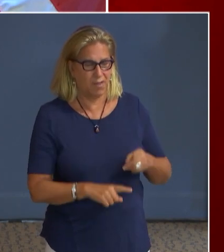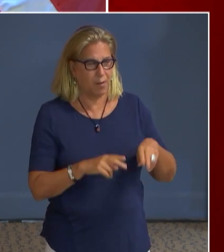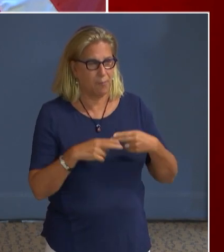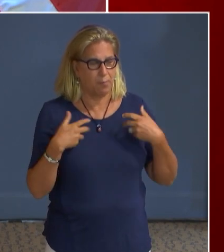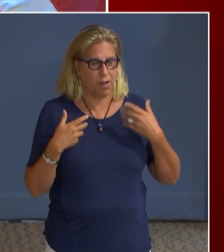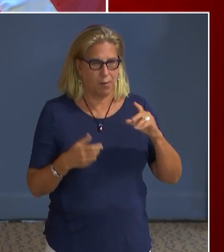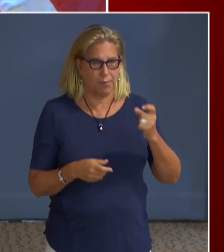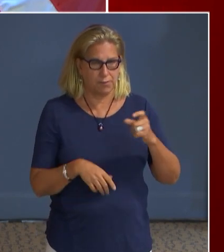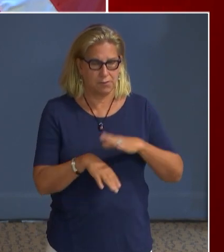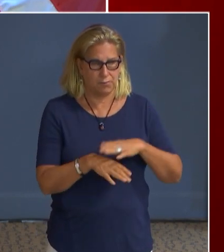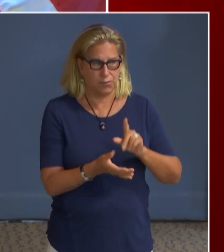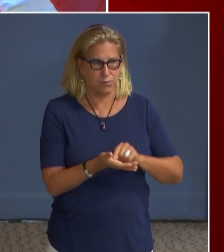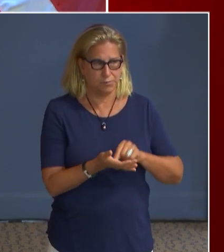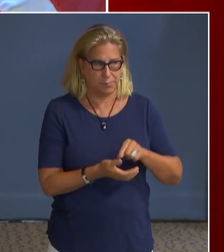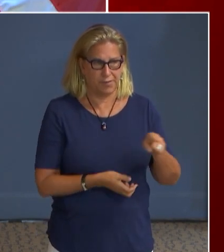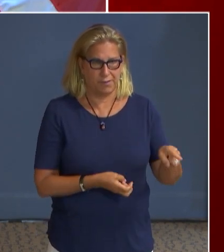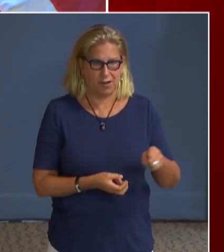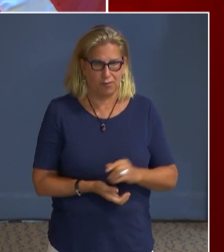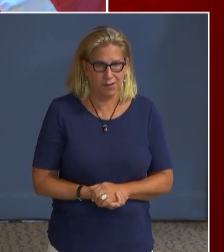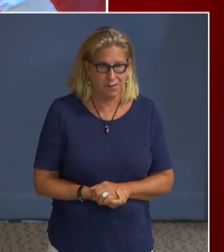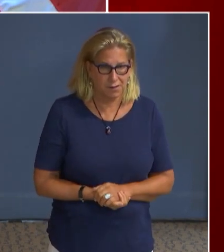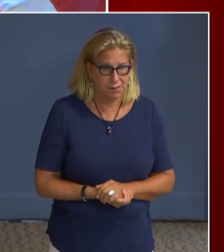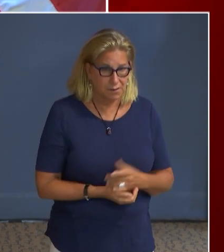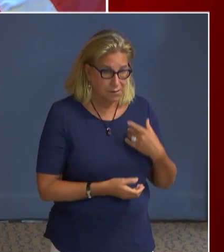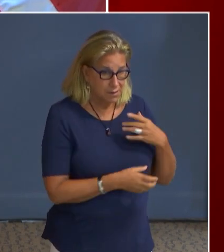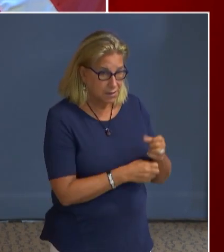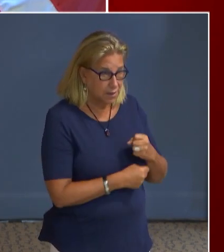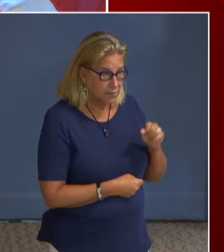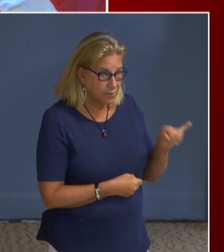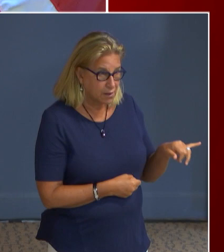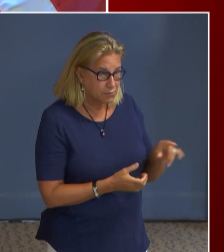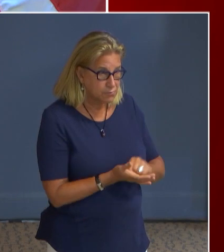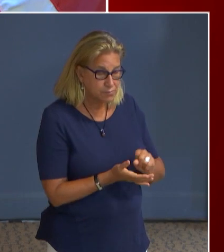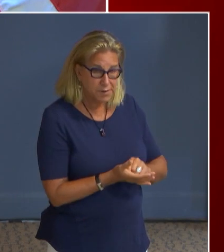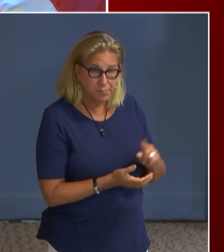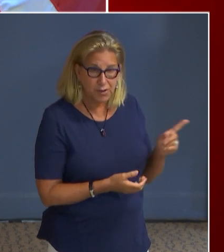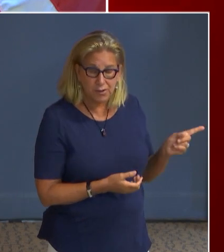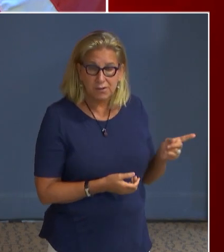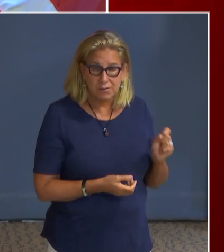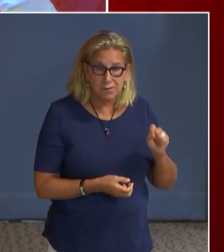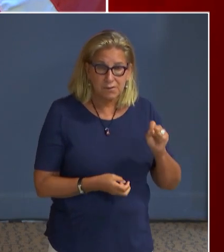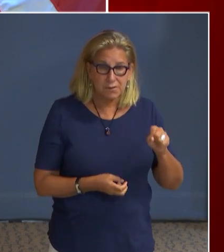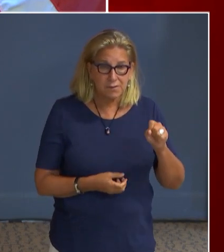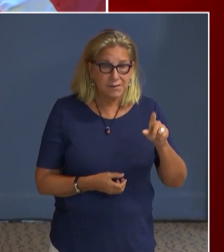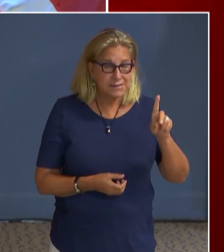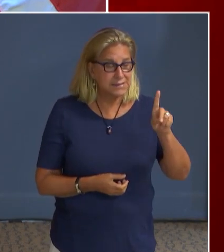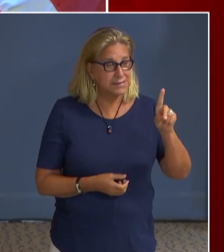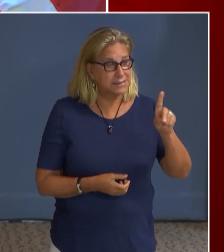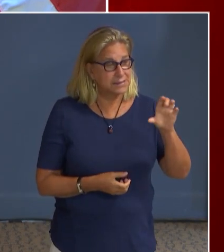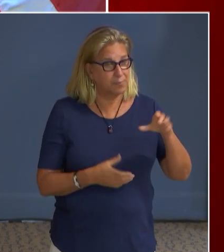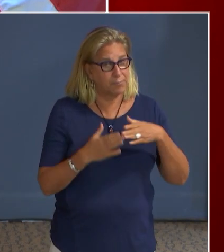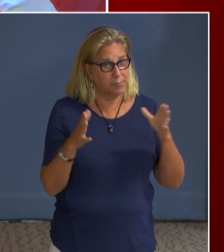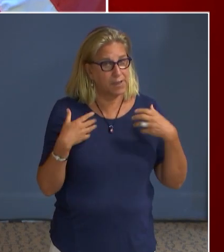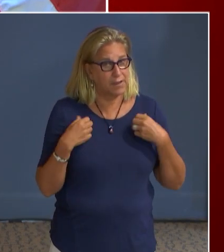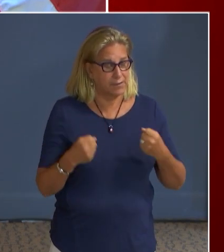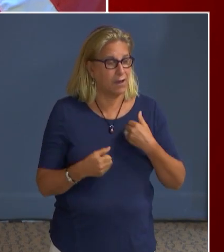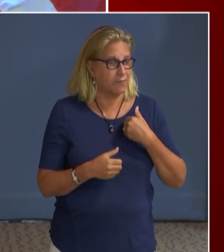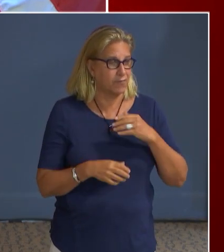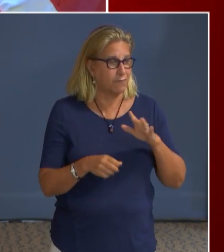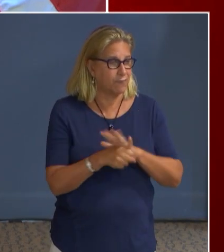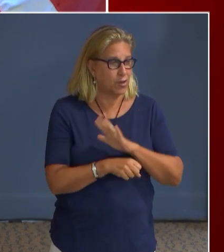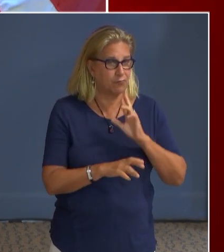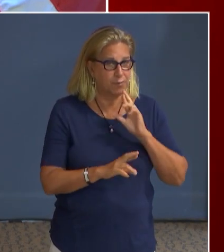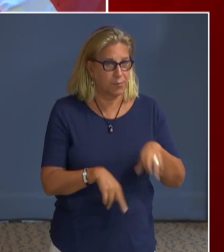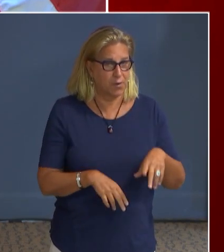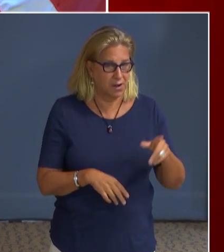And that's where we should get our latest updates. That's where DC Health is going to provide all of the latest numbers. And